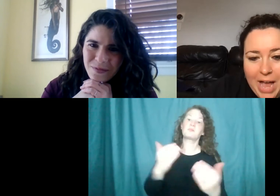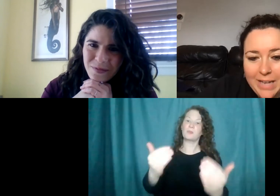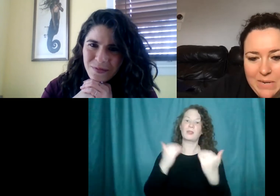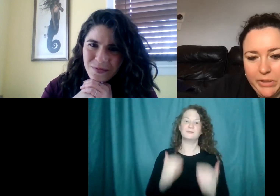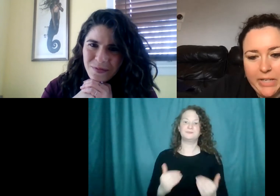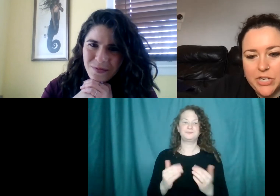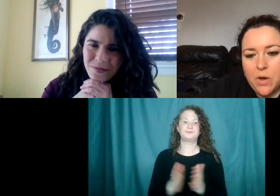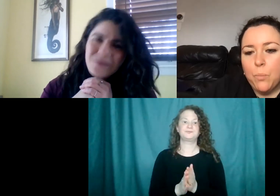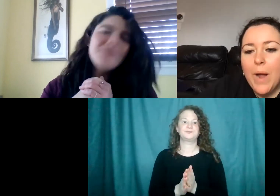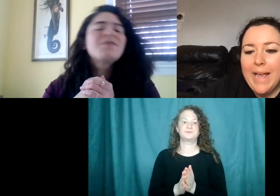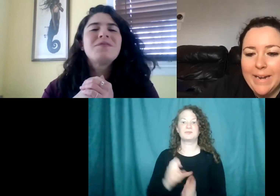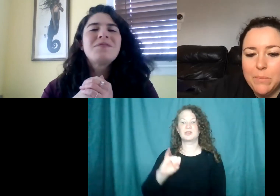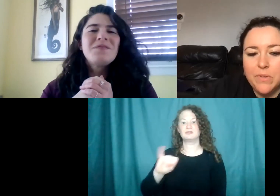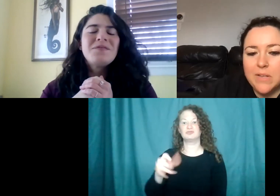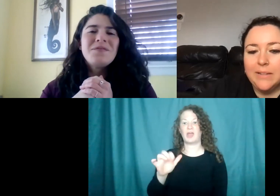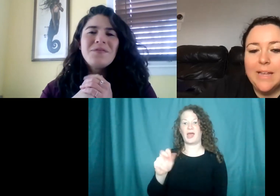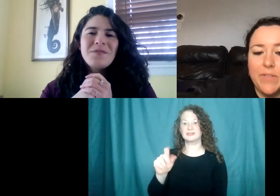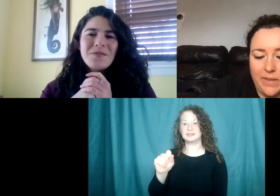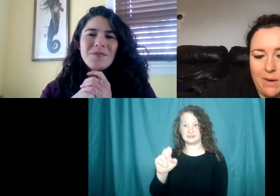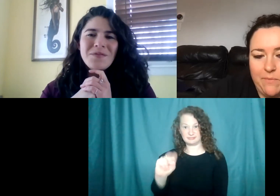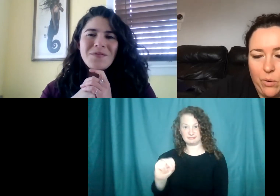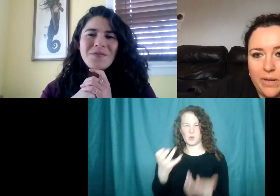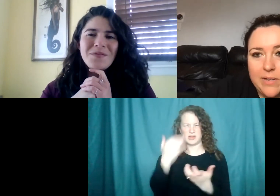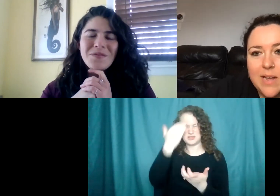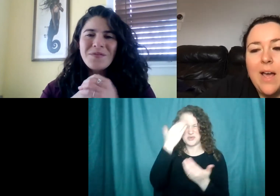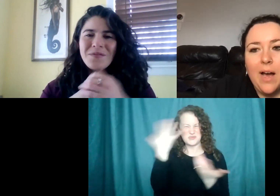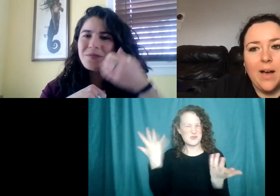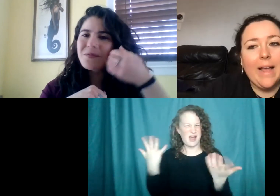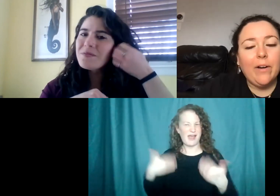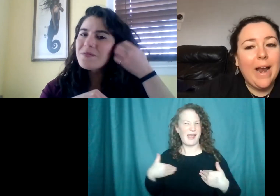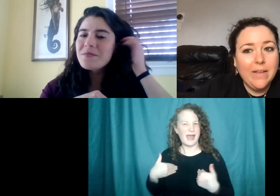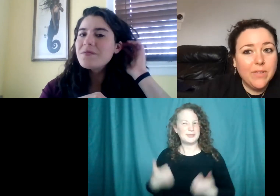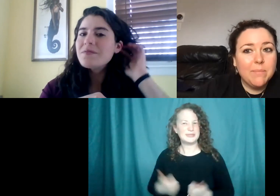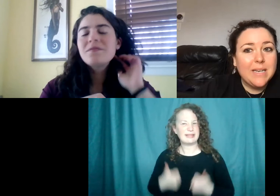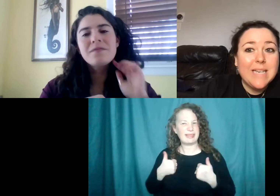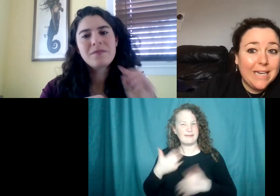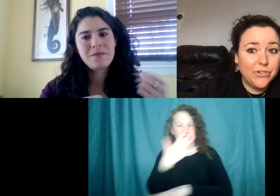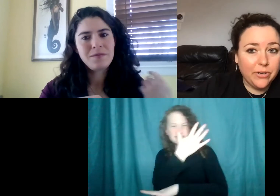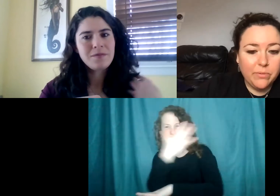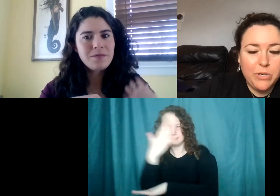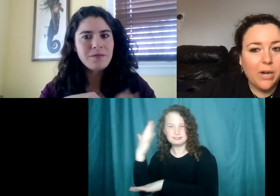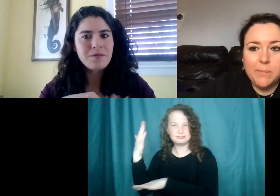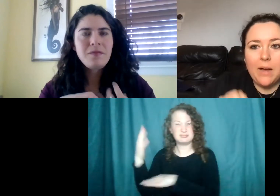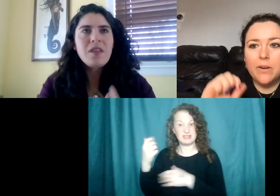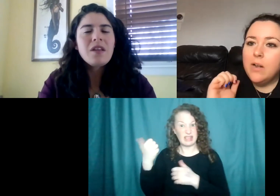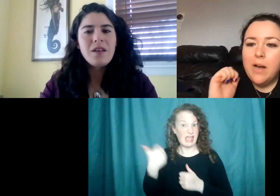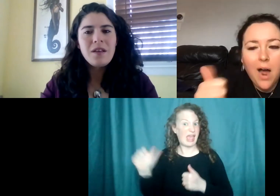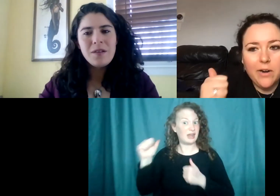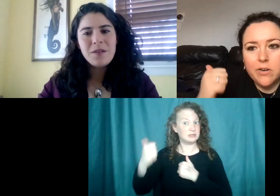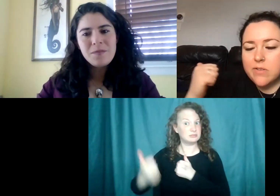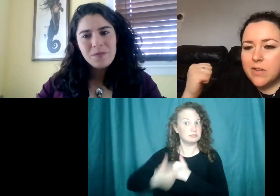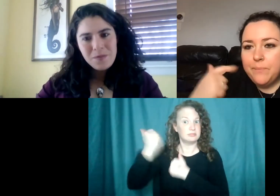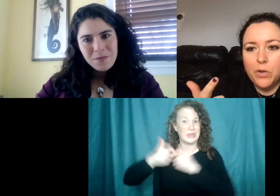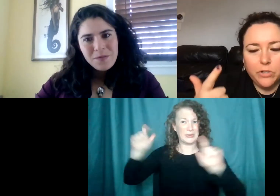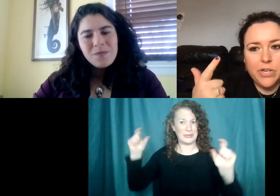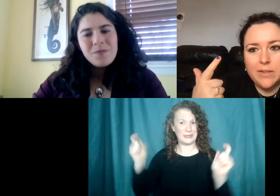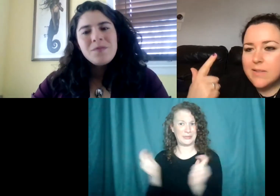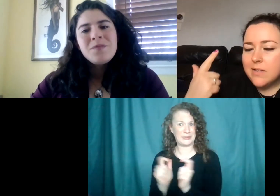is, Jackson would like to know, what animals live in the kelp forest, and are any of them endangered? We talked about